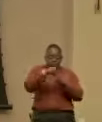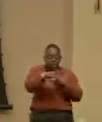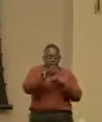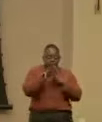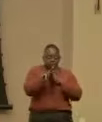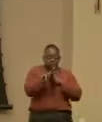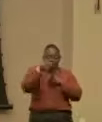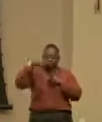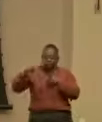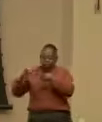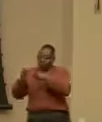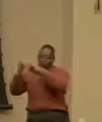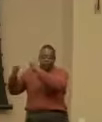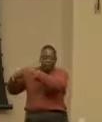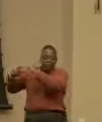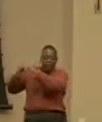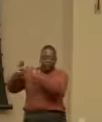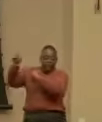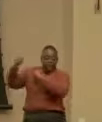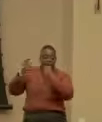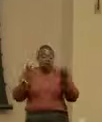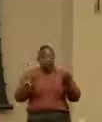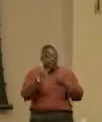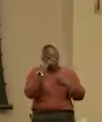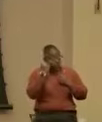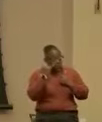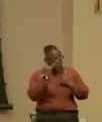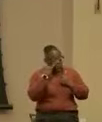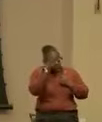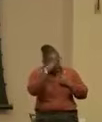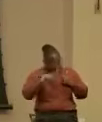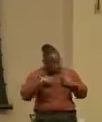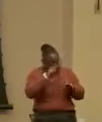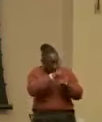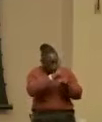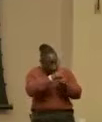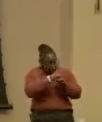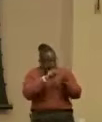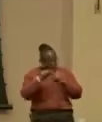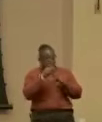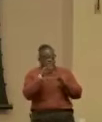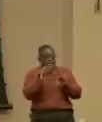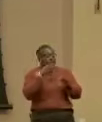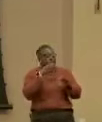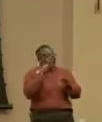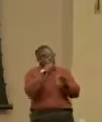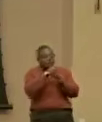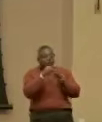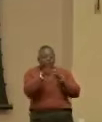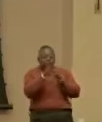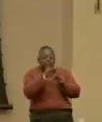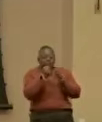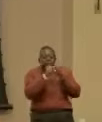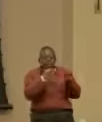no evidence that if a man has intercourse after he's been exposed to any medications, that the developing baby